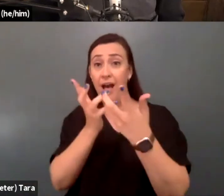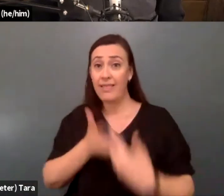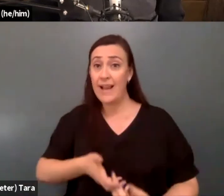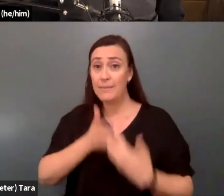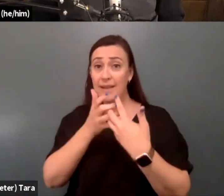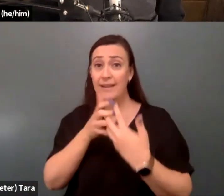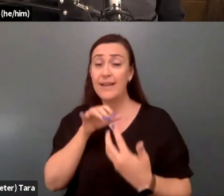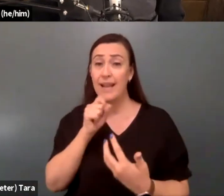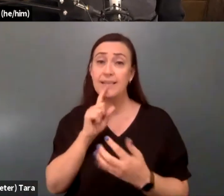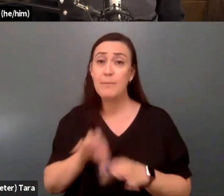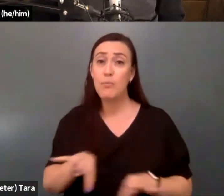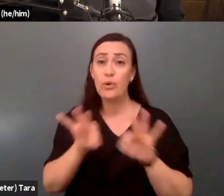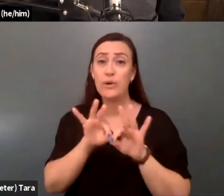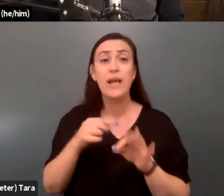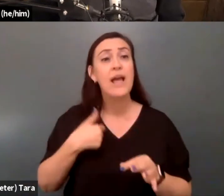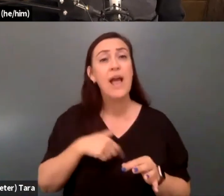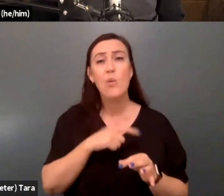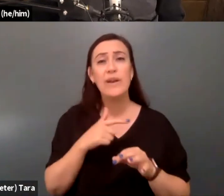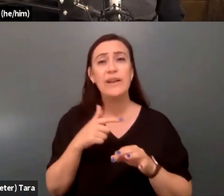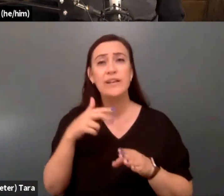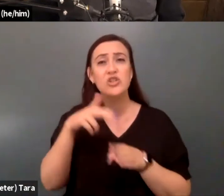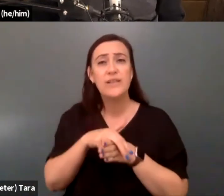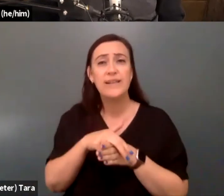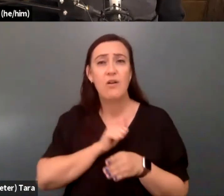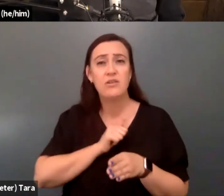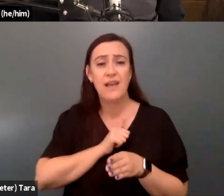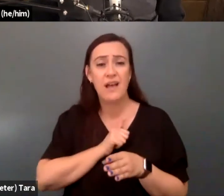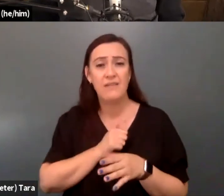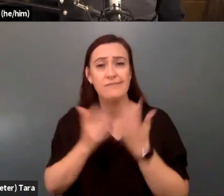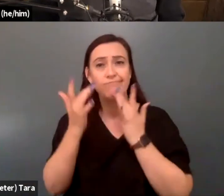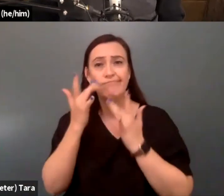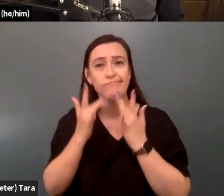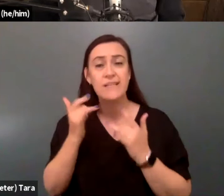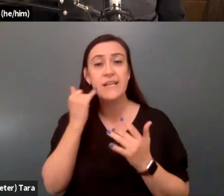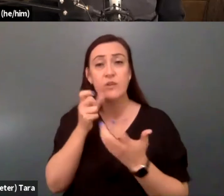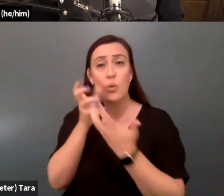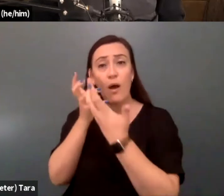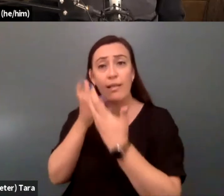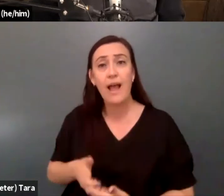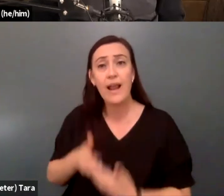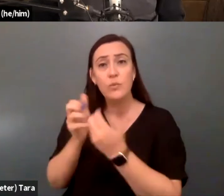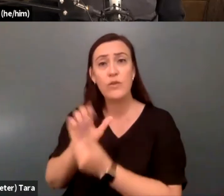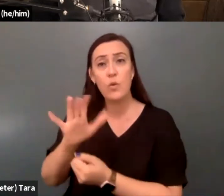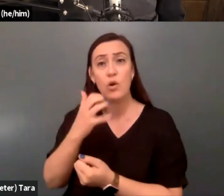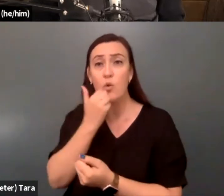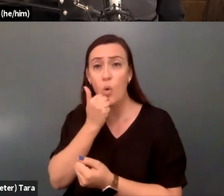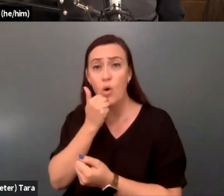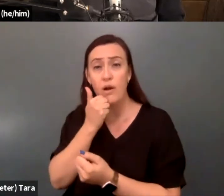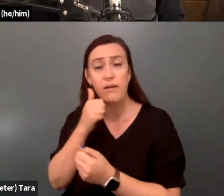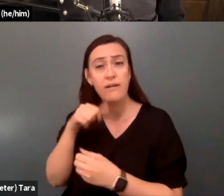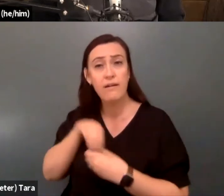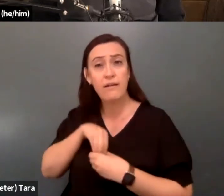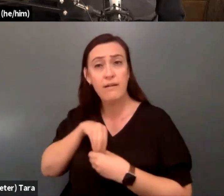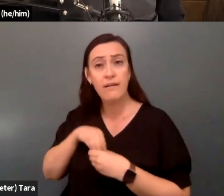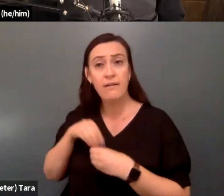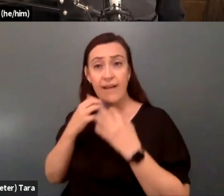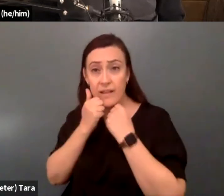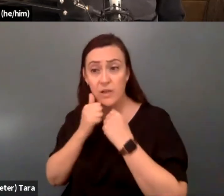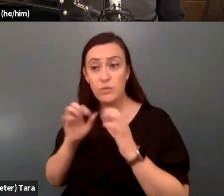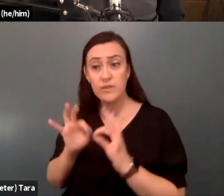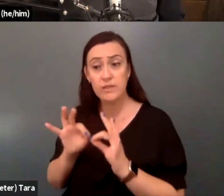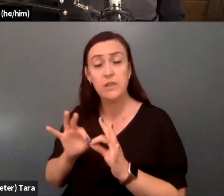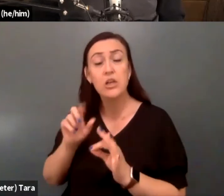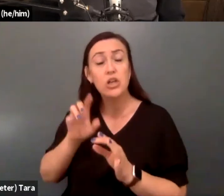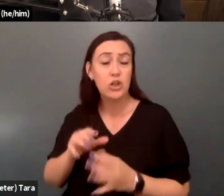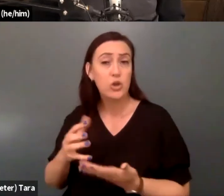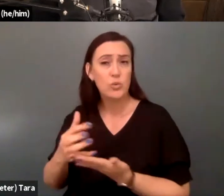important, and we rob ourselves of that. Alignment with your core values. You deserve to have alignment with your core values. Your job